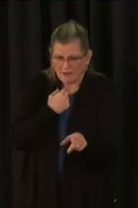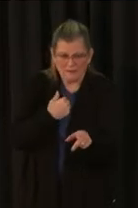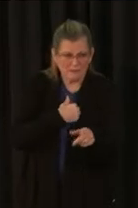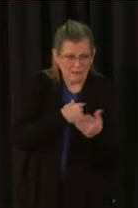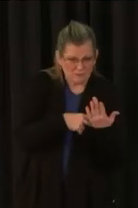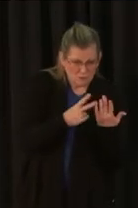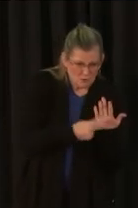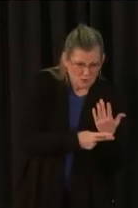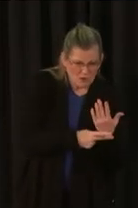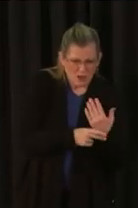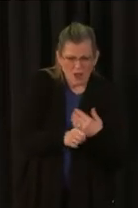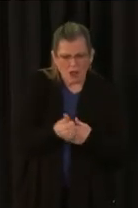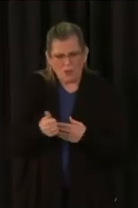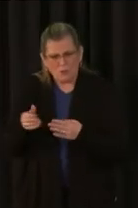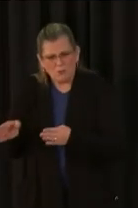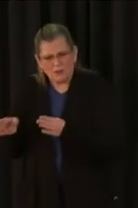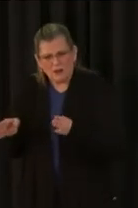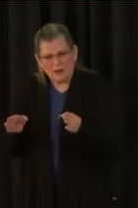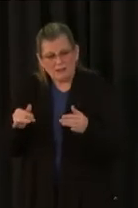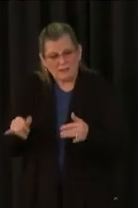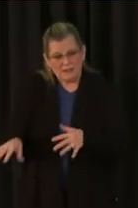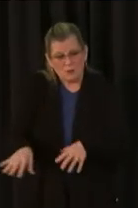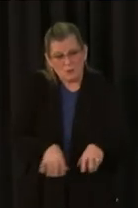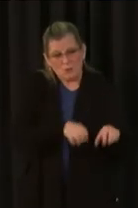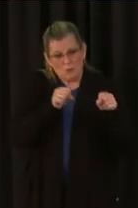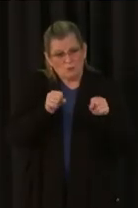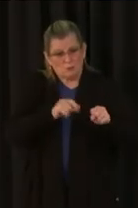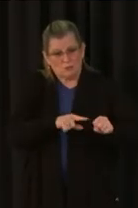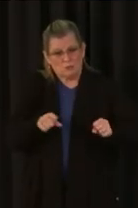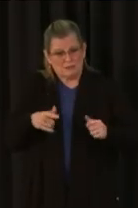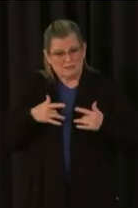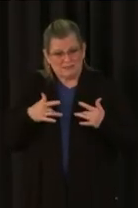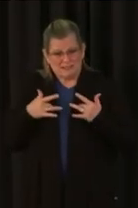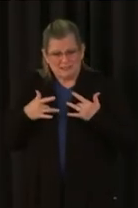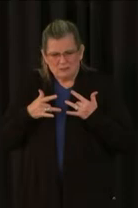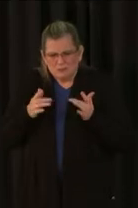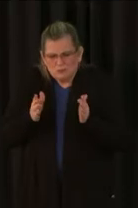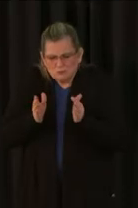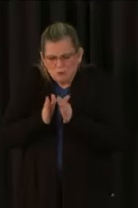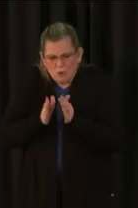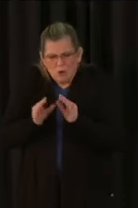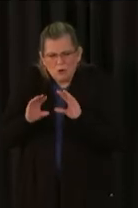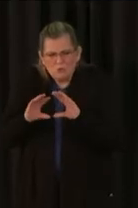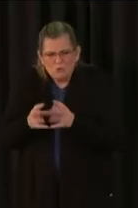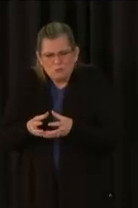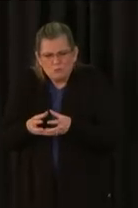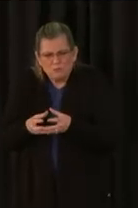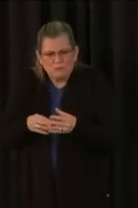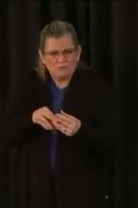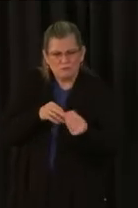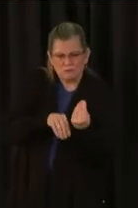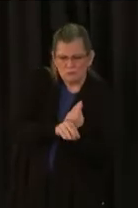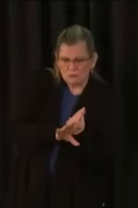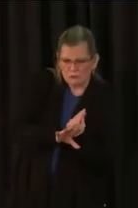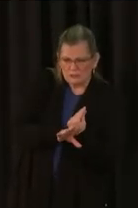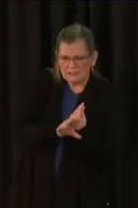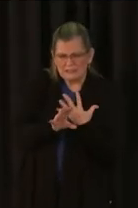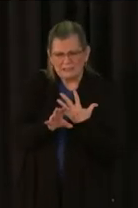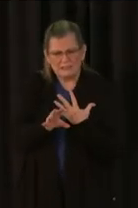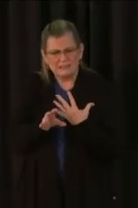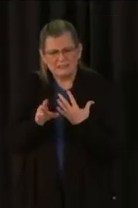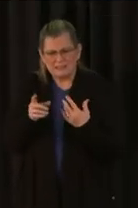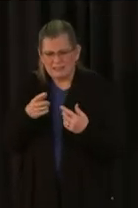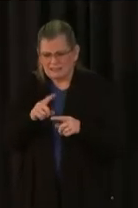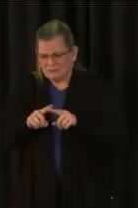are ways to do events safely in a hybrid way where we can gather small groups together and do things really well. We